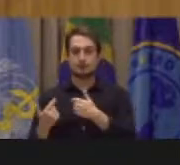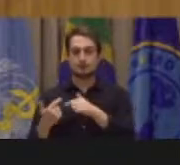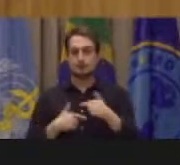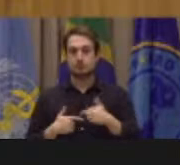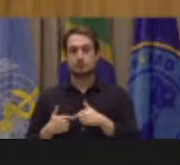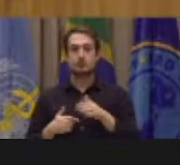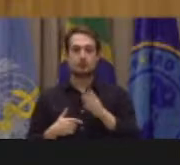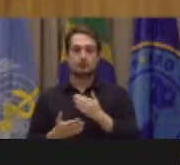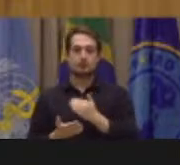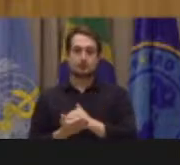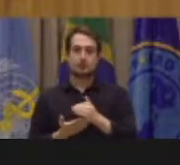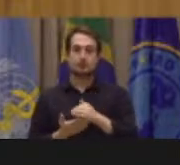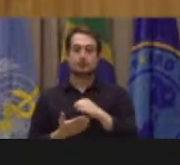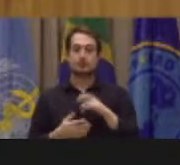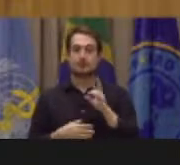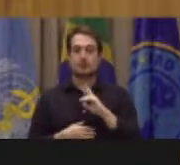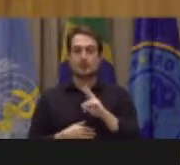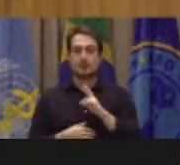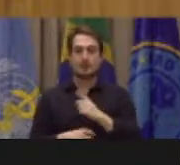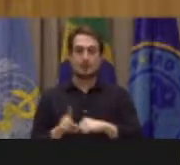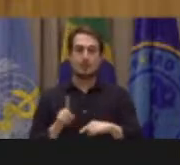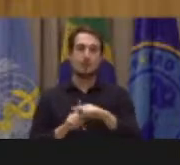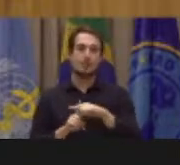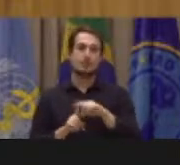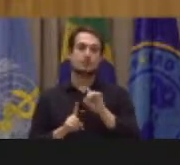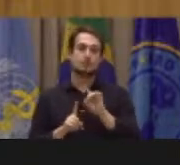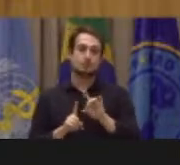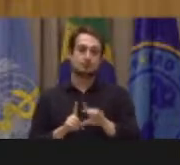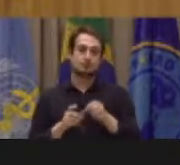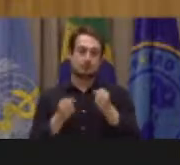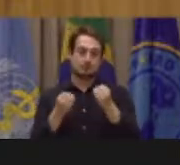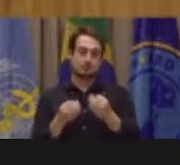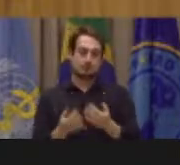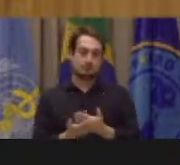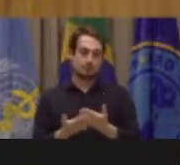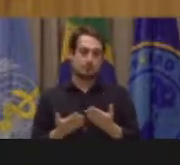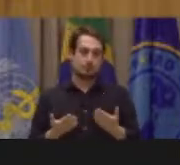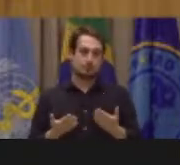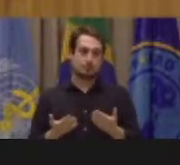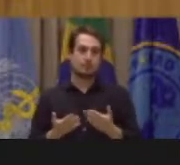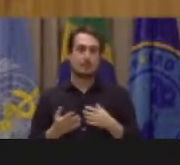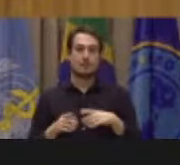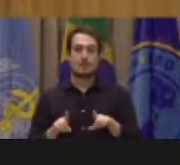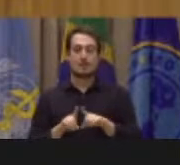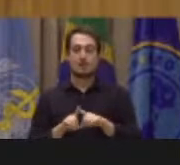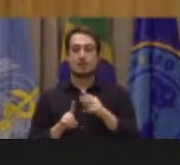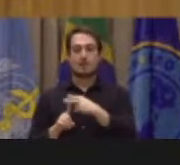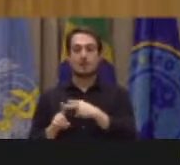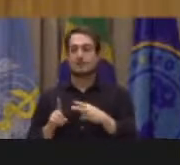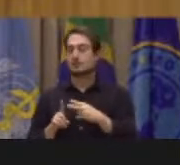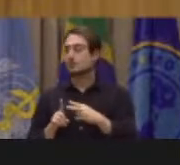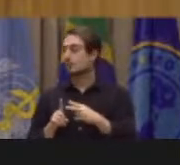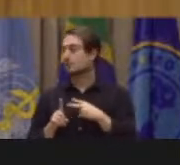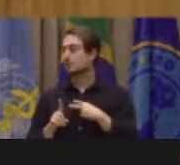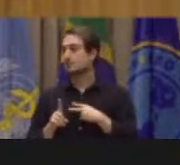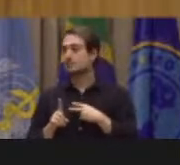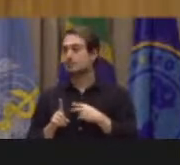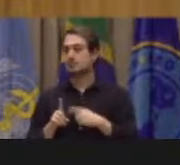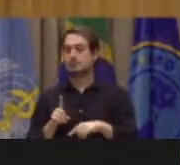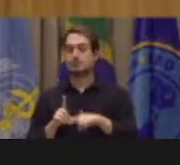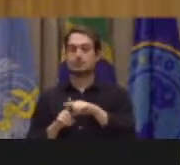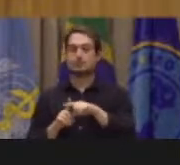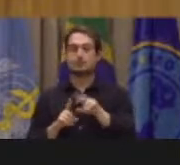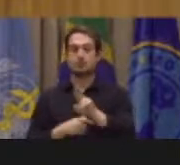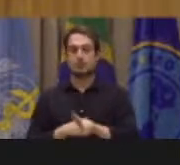leaving behind steps, positive steps, and positive results for. And those, so this is my